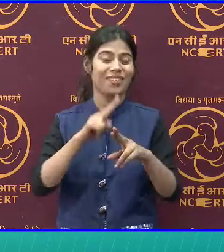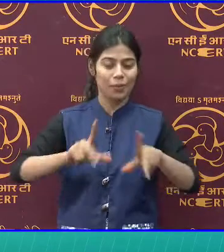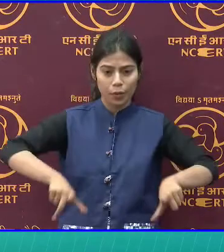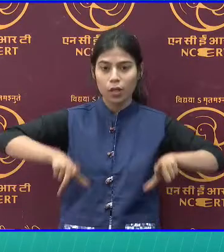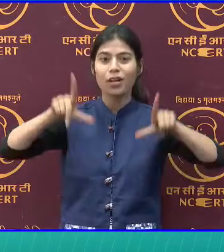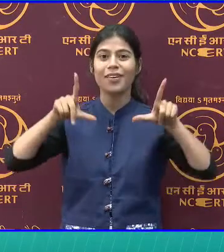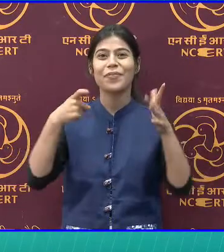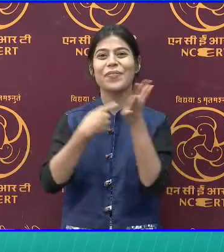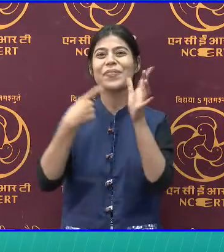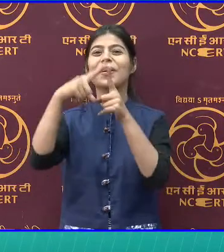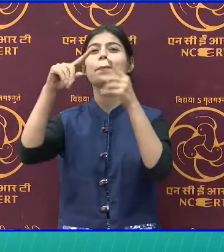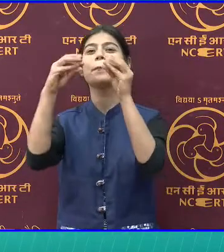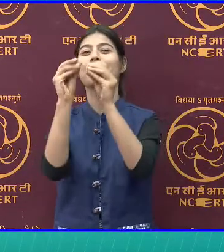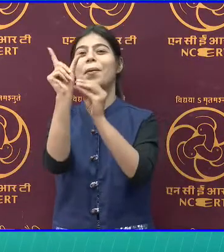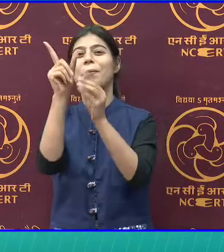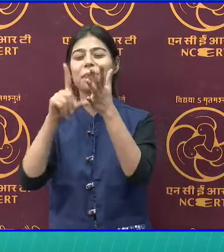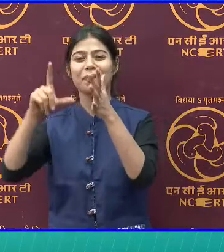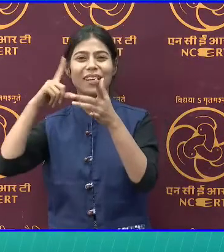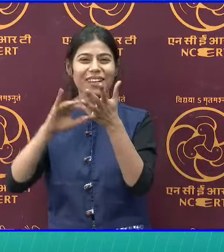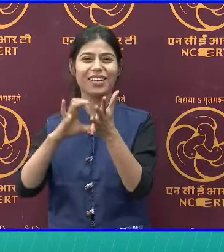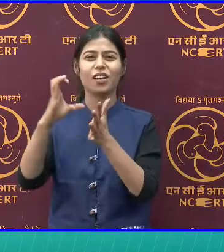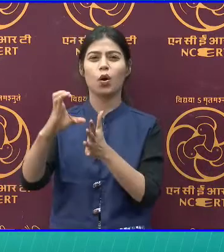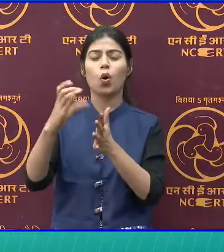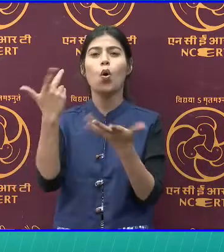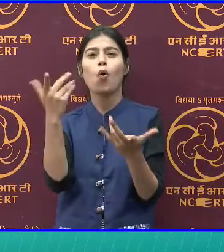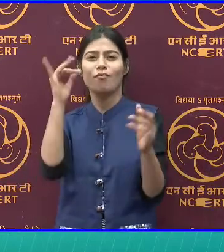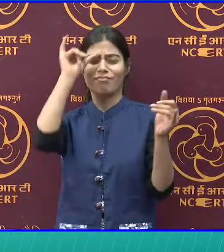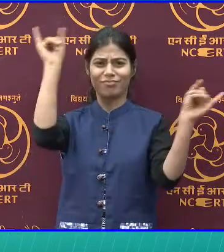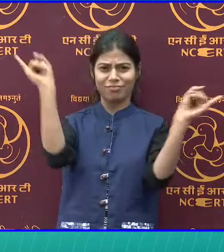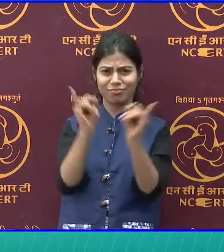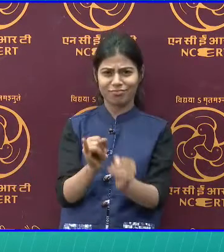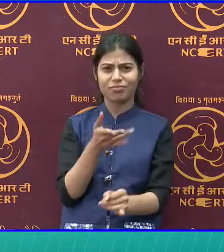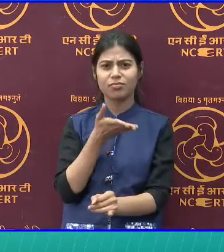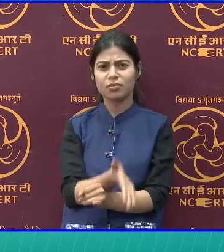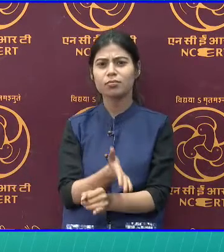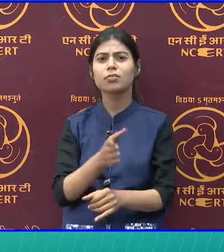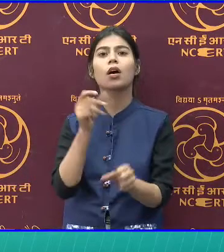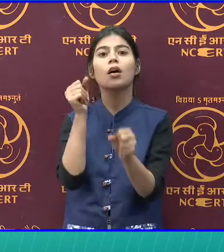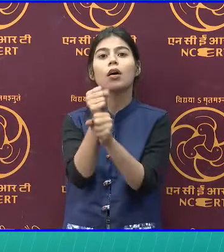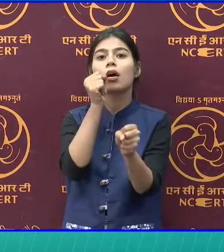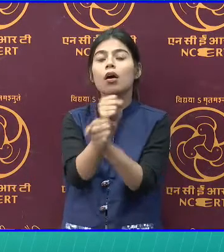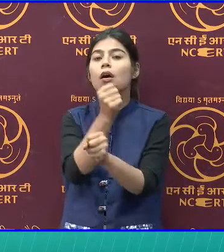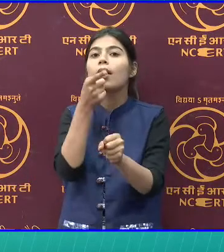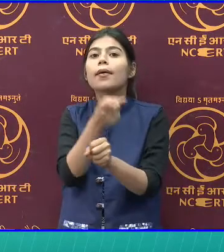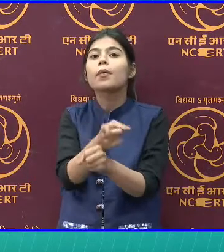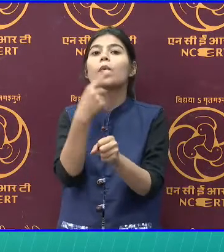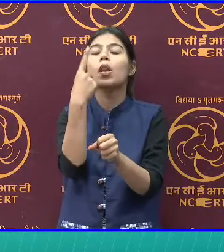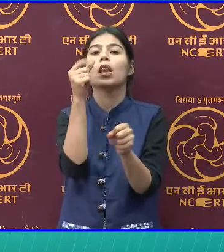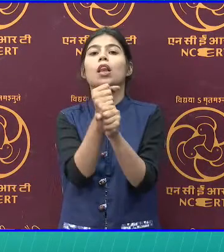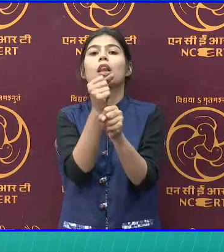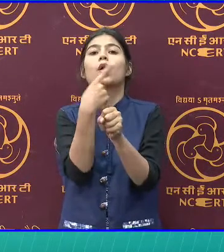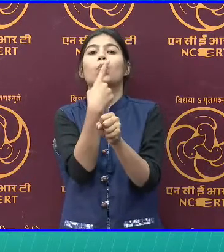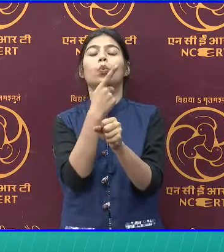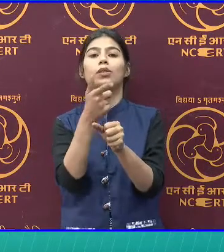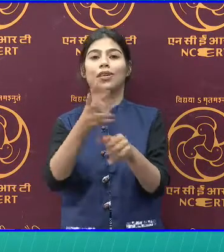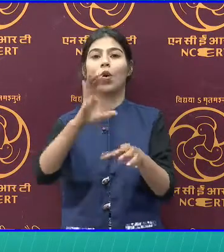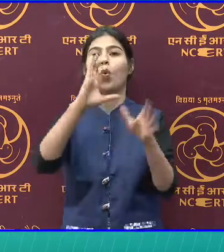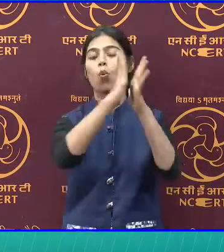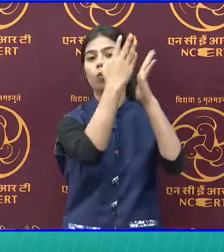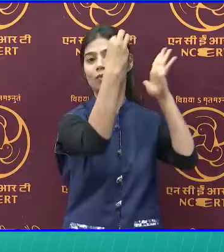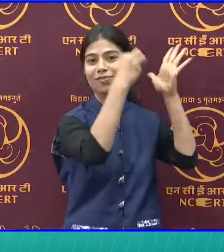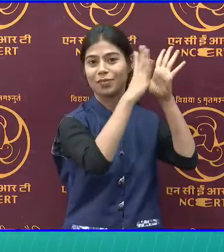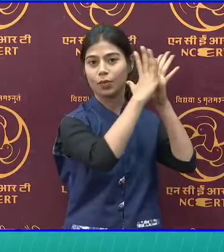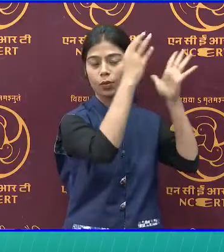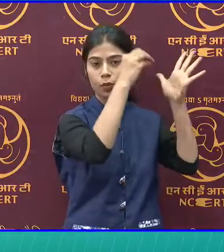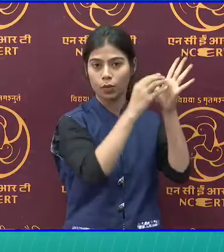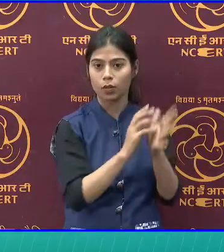Republic of India, a democracy which is governed by the India's constitution, and one of the